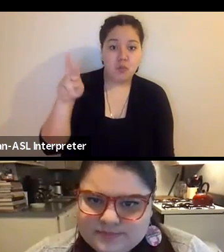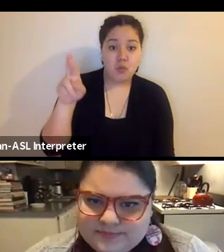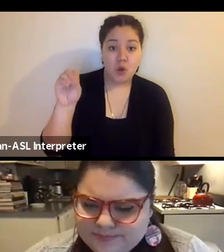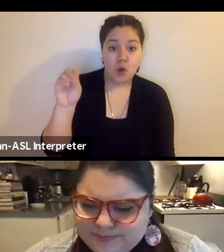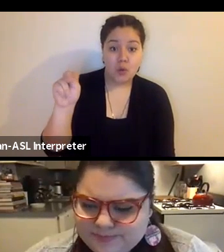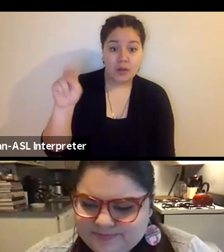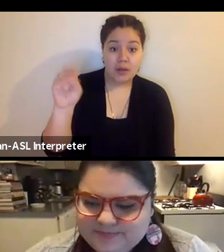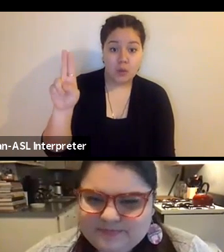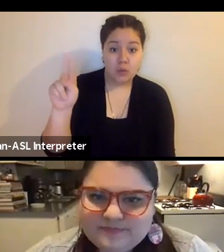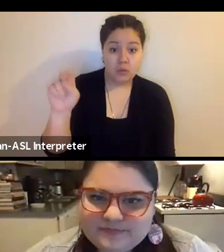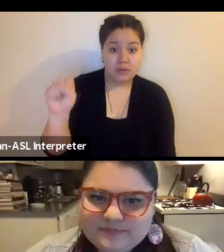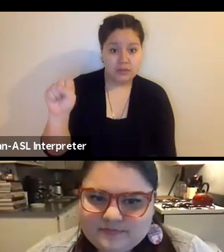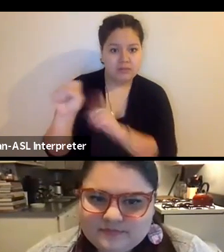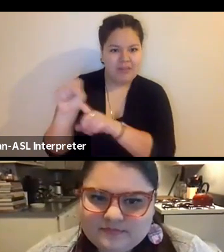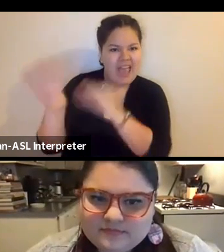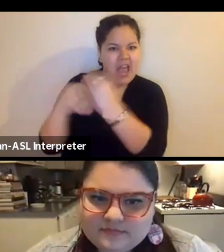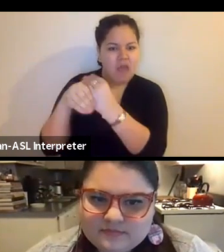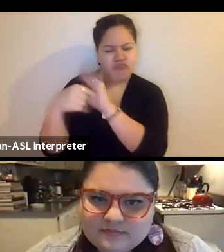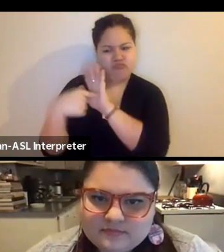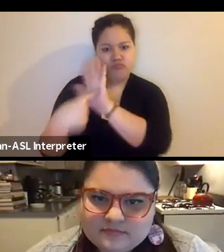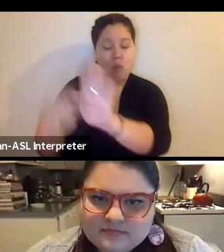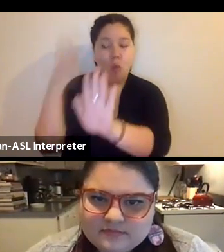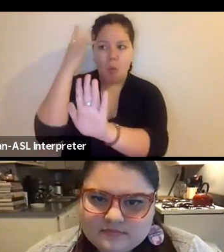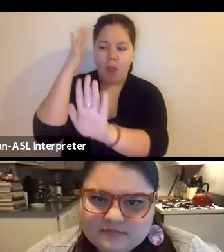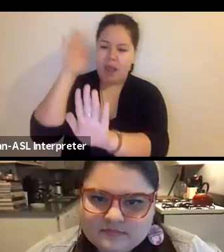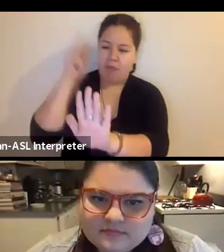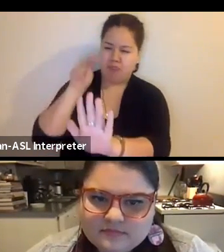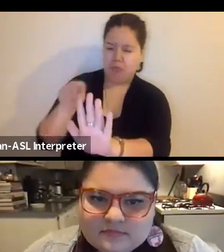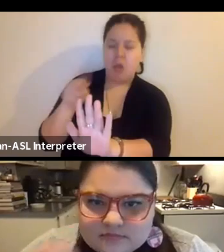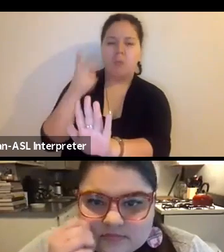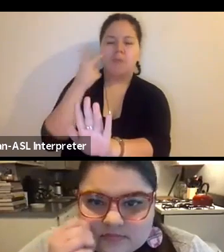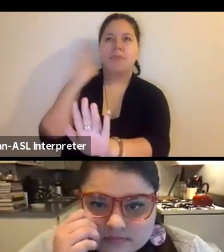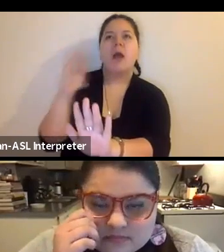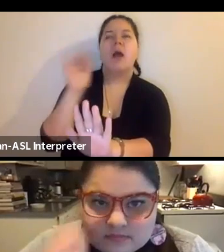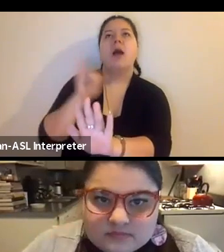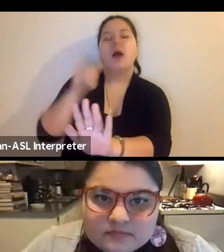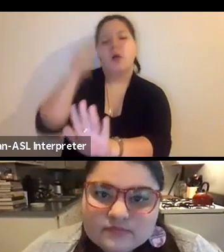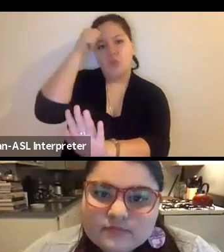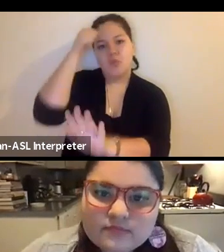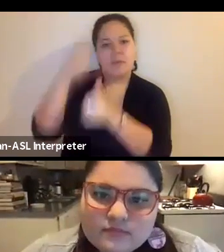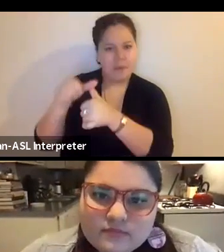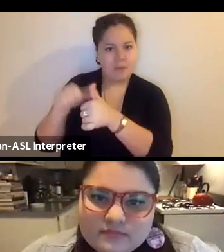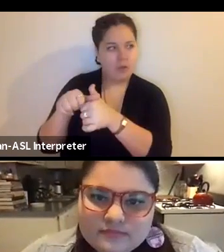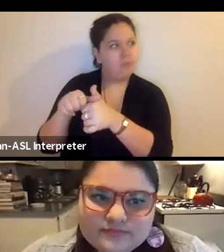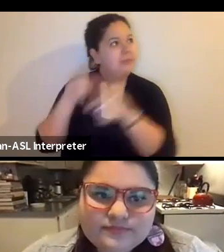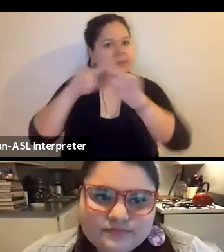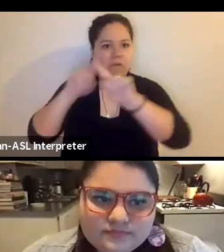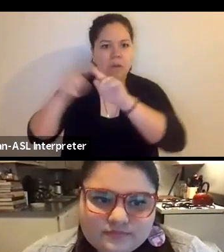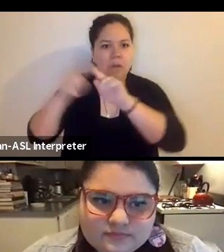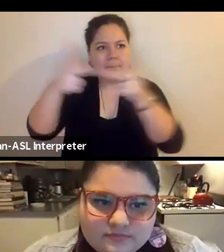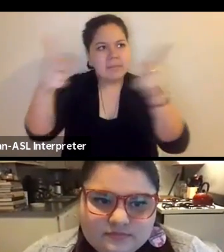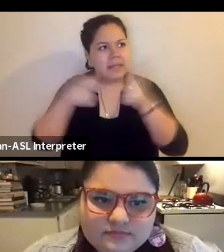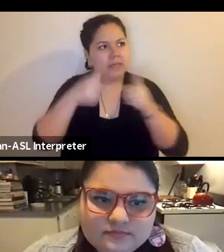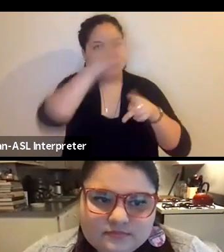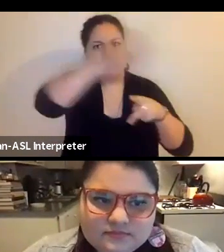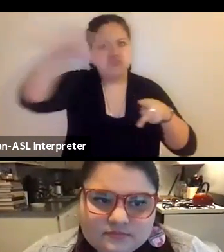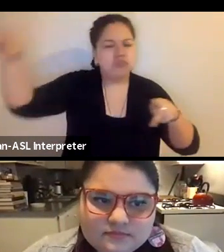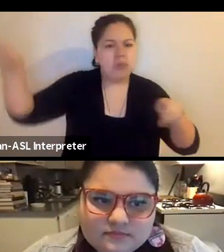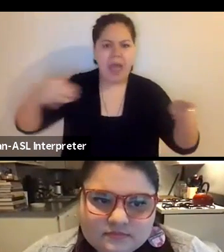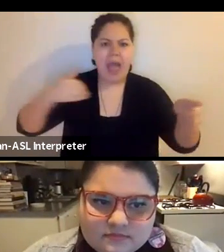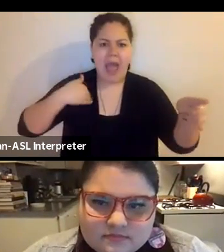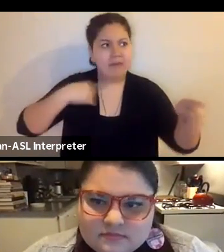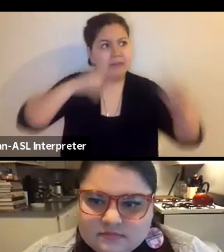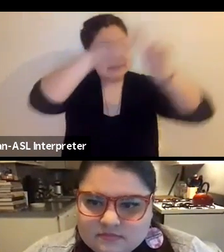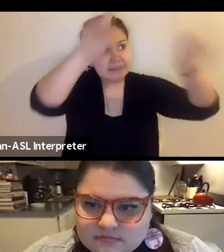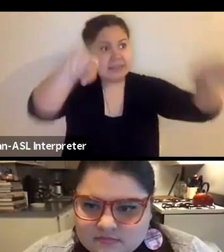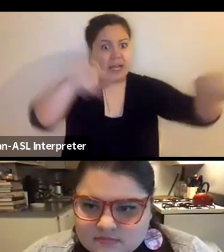land acknowledgement. It reminds me of the spaces that use signage as land acknowledgement. And I love spaces that have that, just like